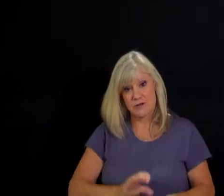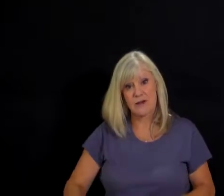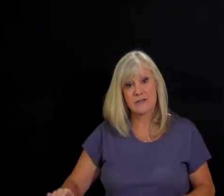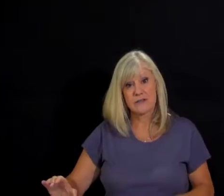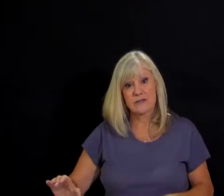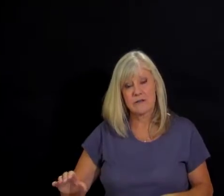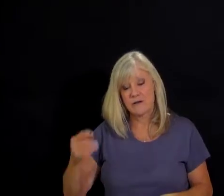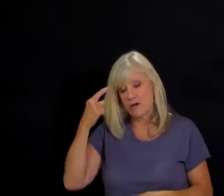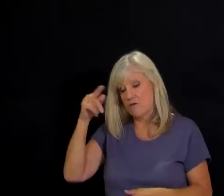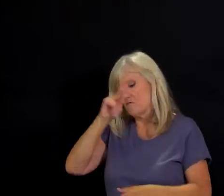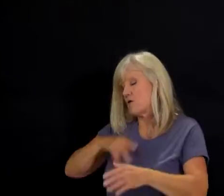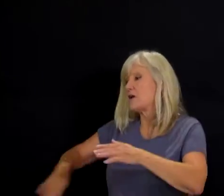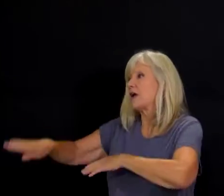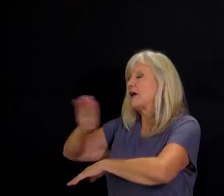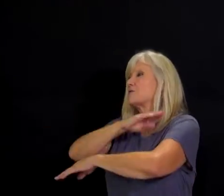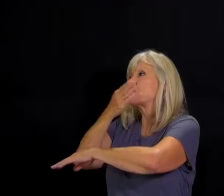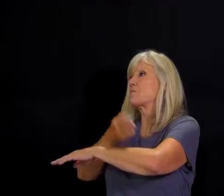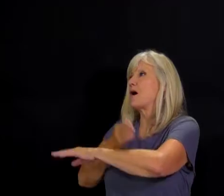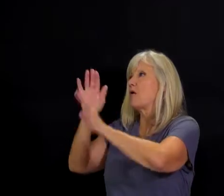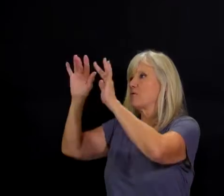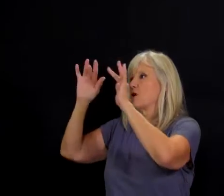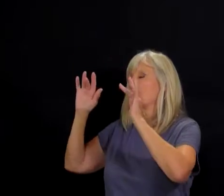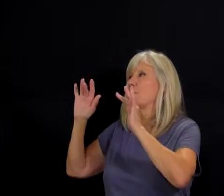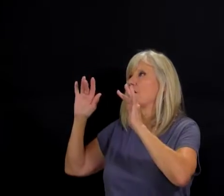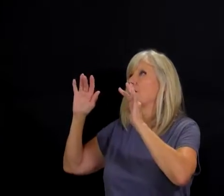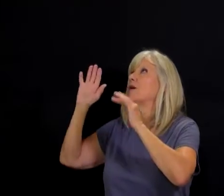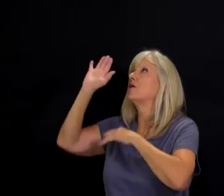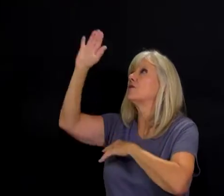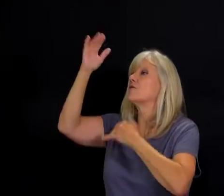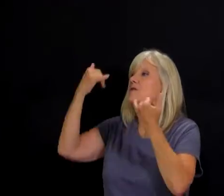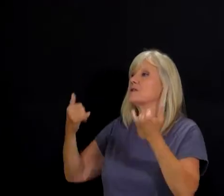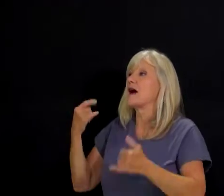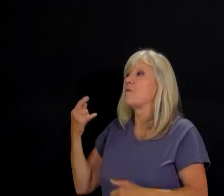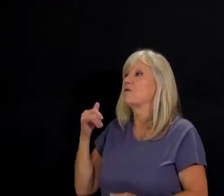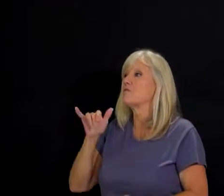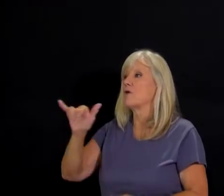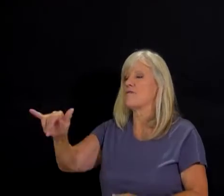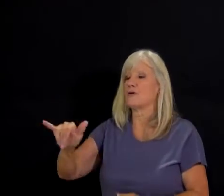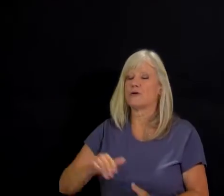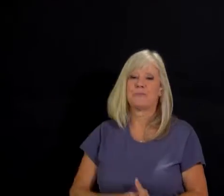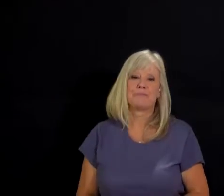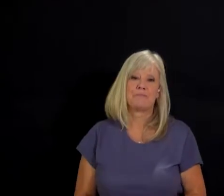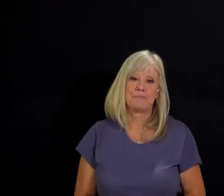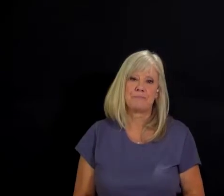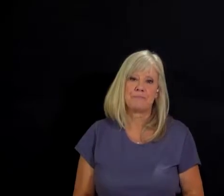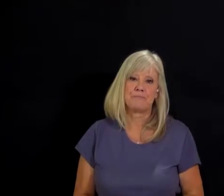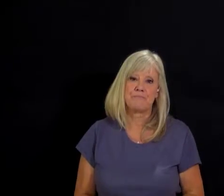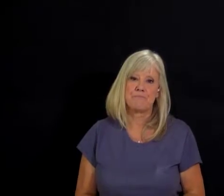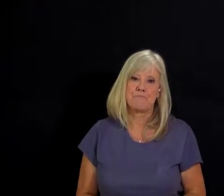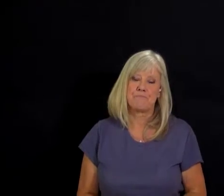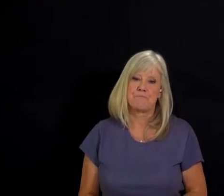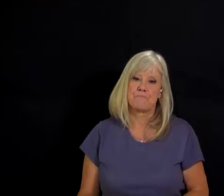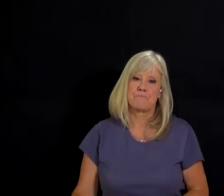Christ. For the kingdom, the power, and the glory are yours, now and forever.